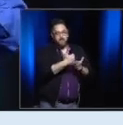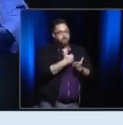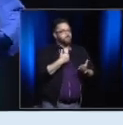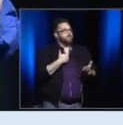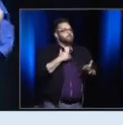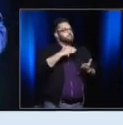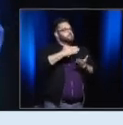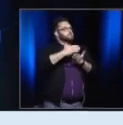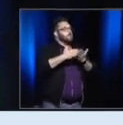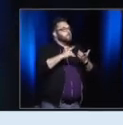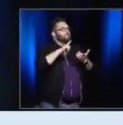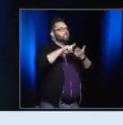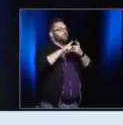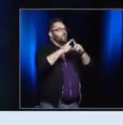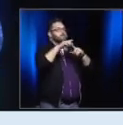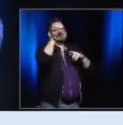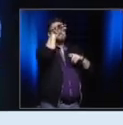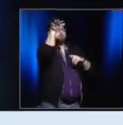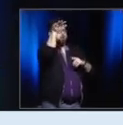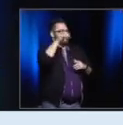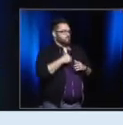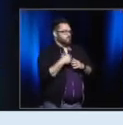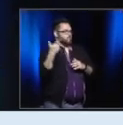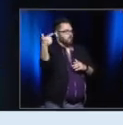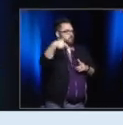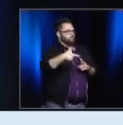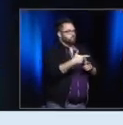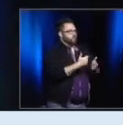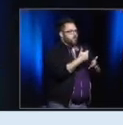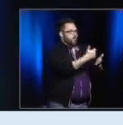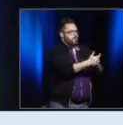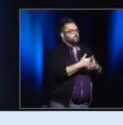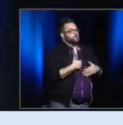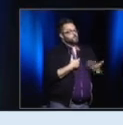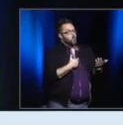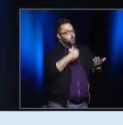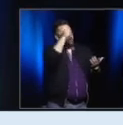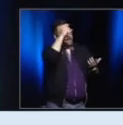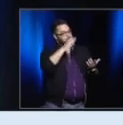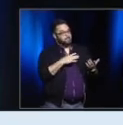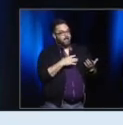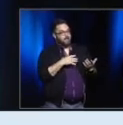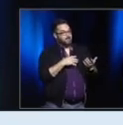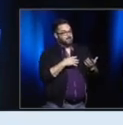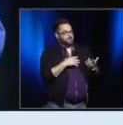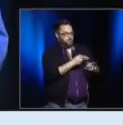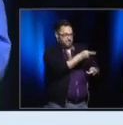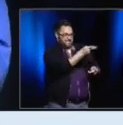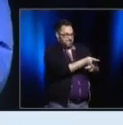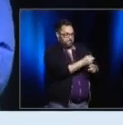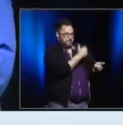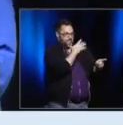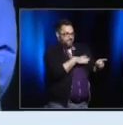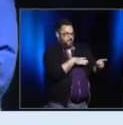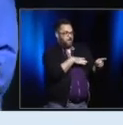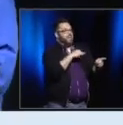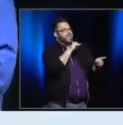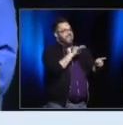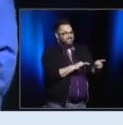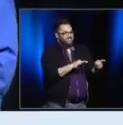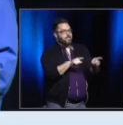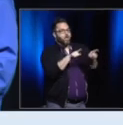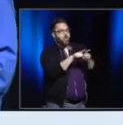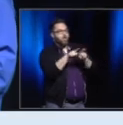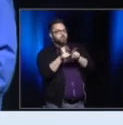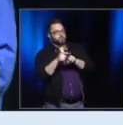And we have some evidence in support of this. Males that have third-order allies can hold on to their females for longer periods of